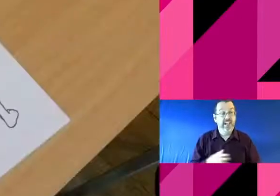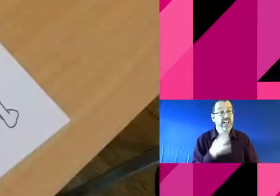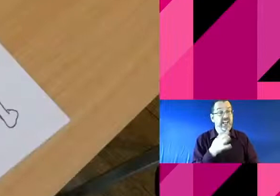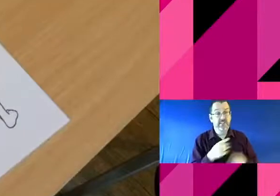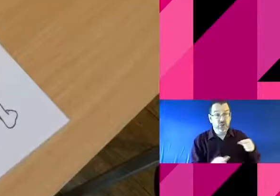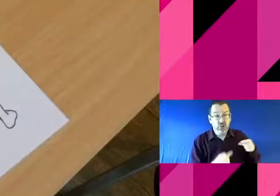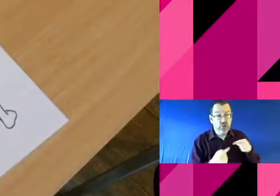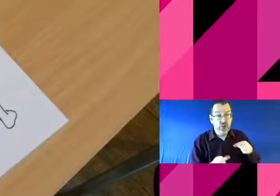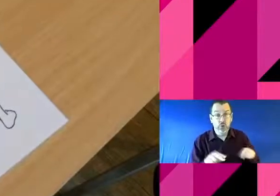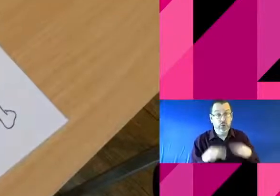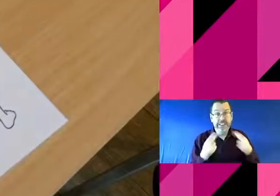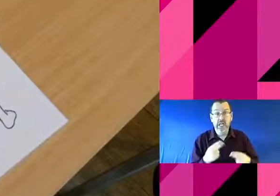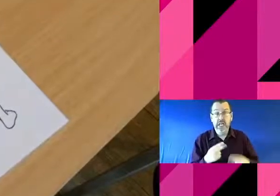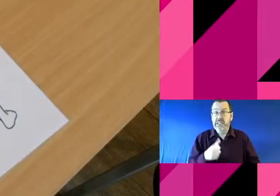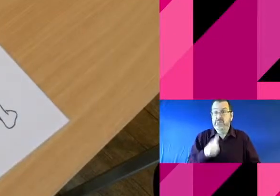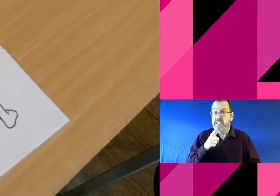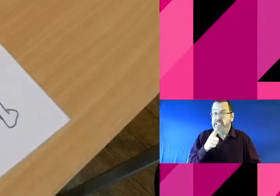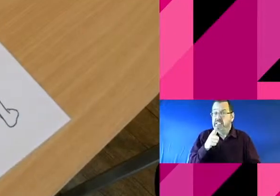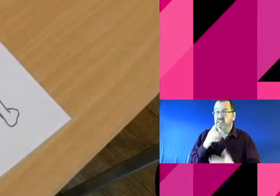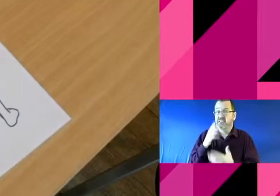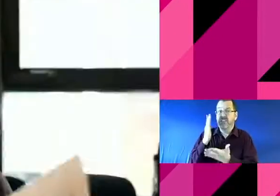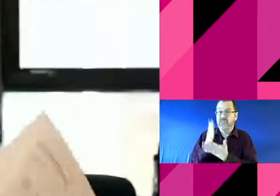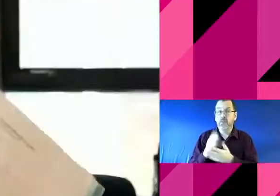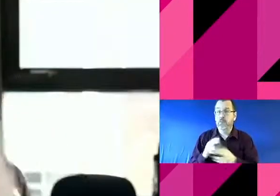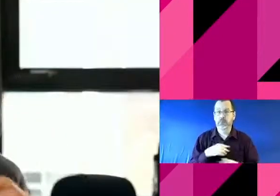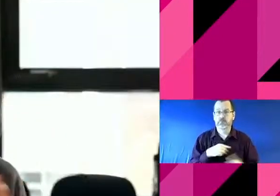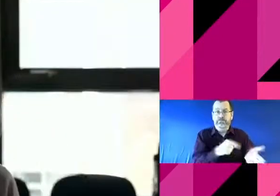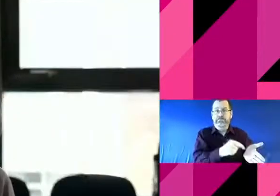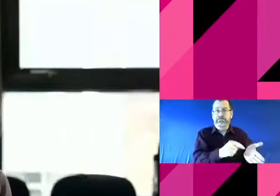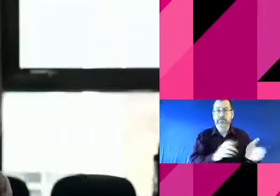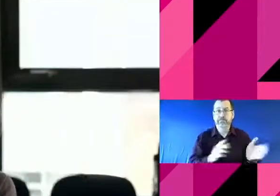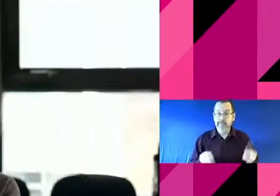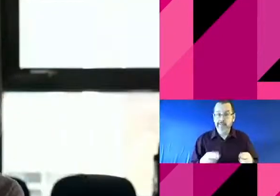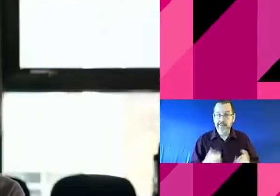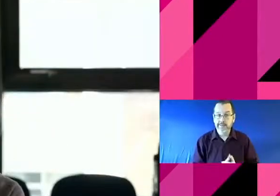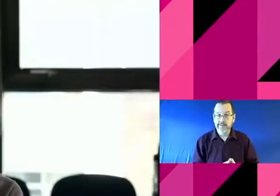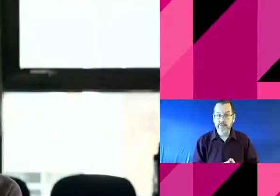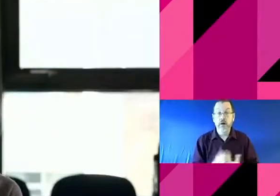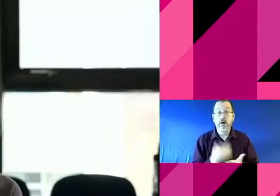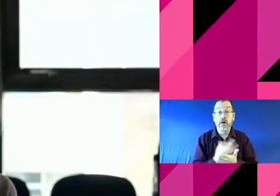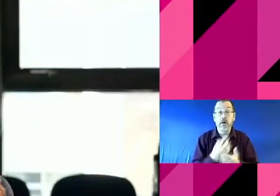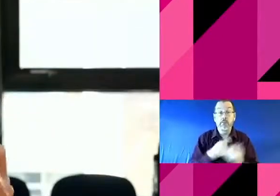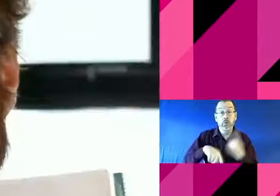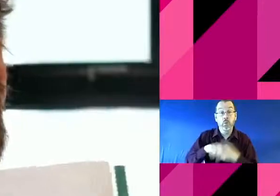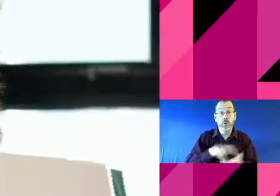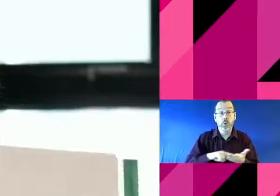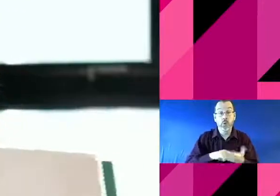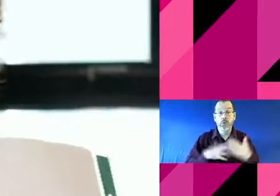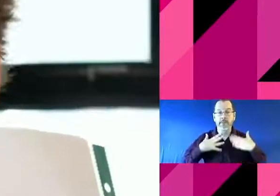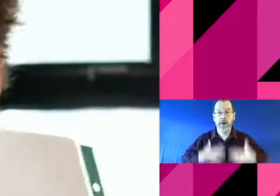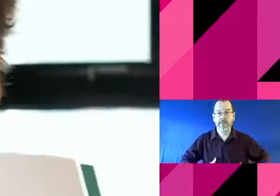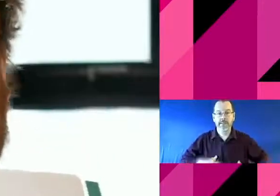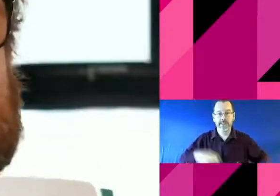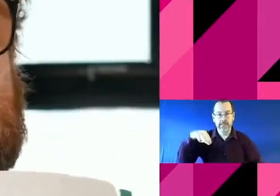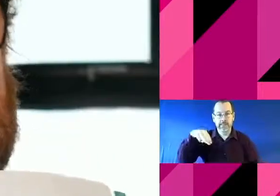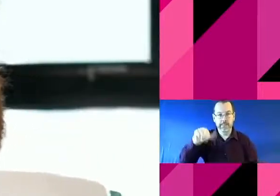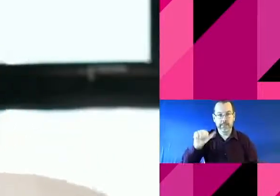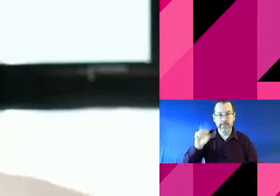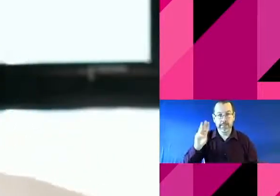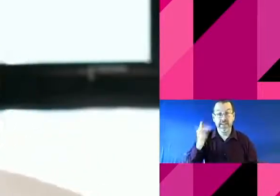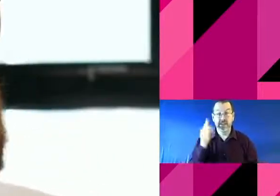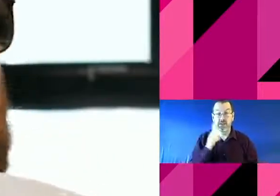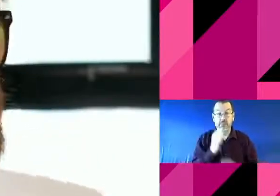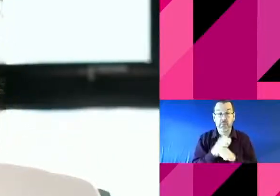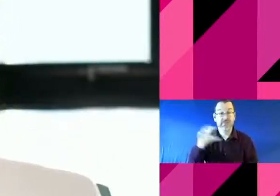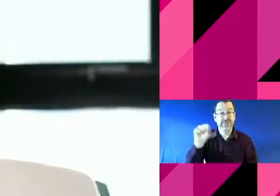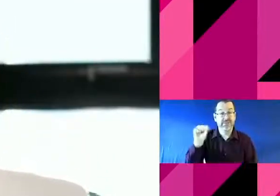just point. A common one, very common for intermediaries, is body maps. Often if it's a sexual offence,